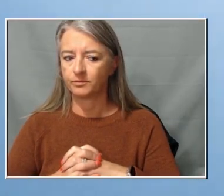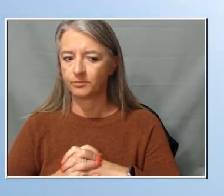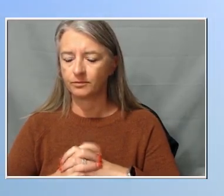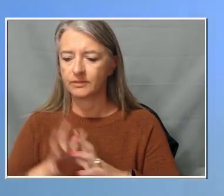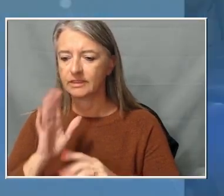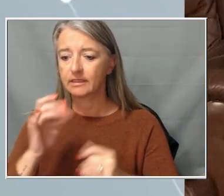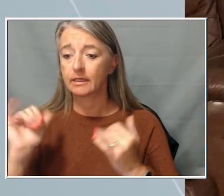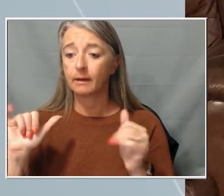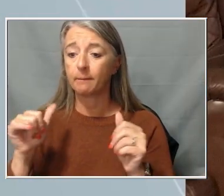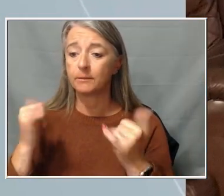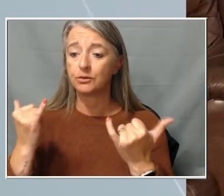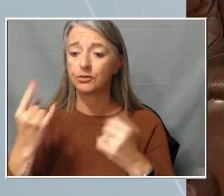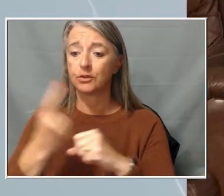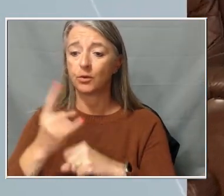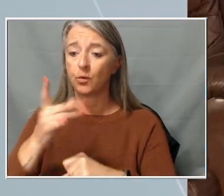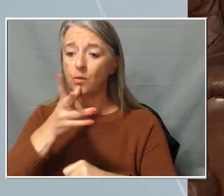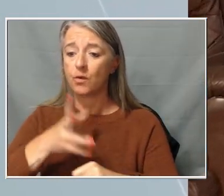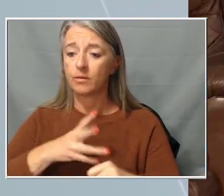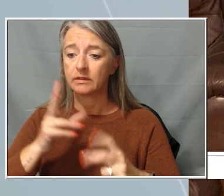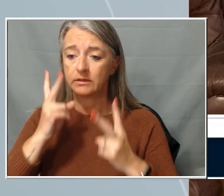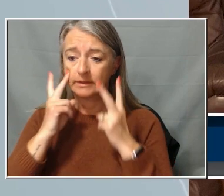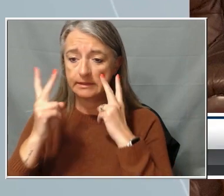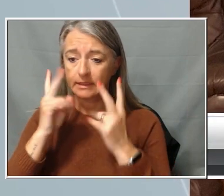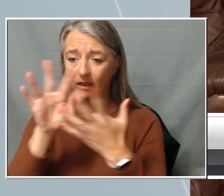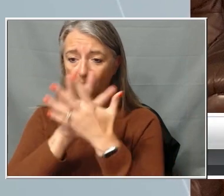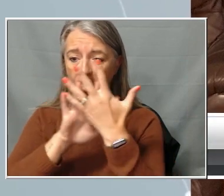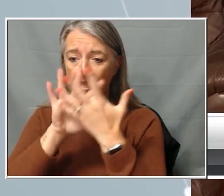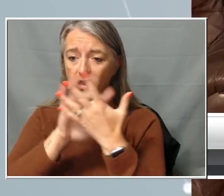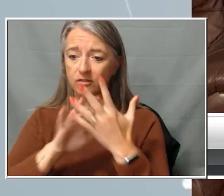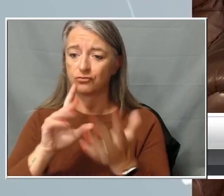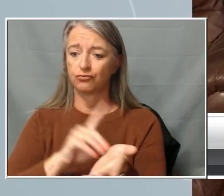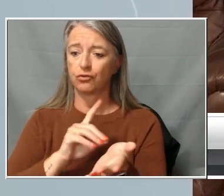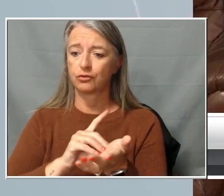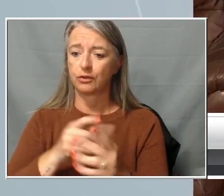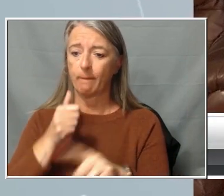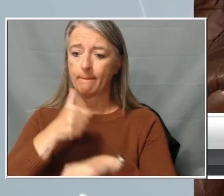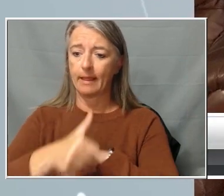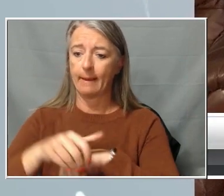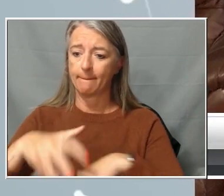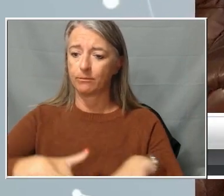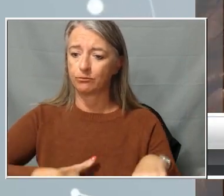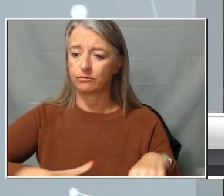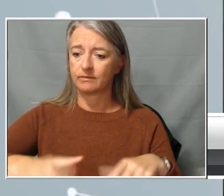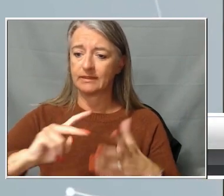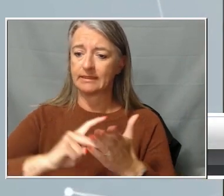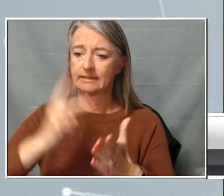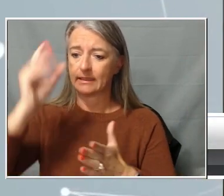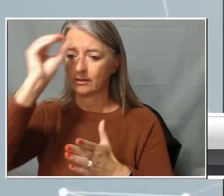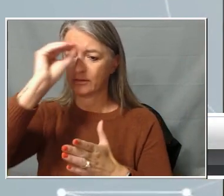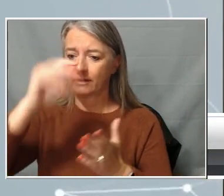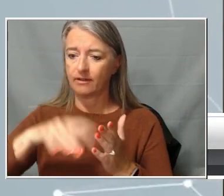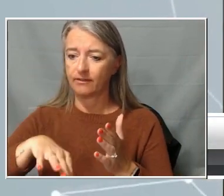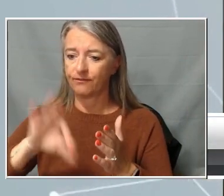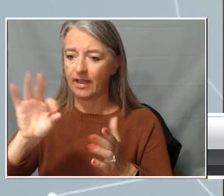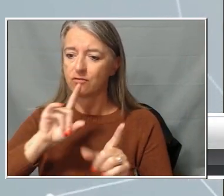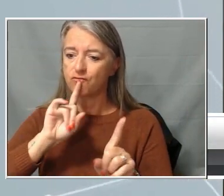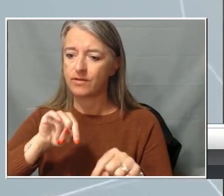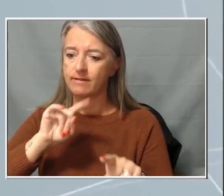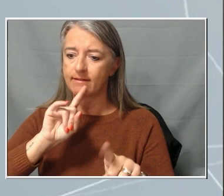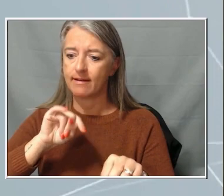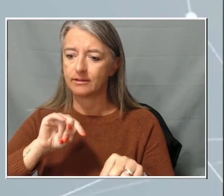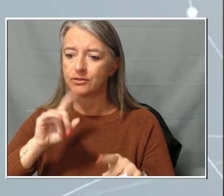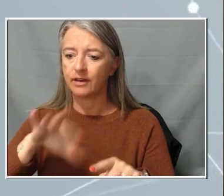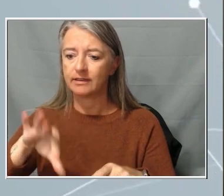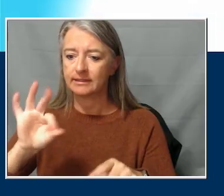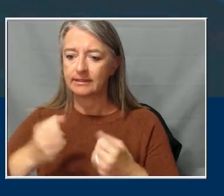Coming up today, when one woman started seeing doubles, doctors blamed her pregnancy. A second opinion found the real answer and likely saved her